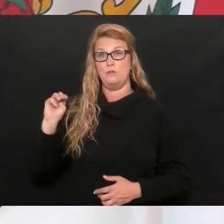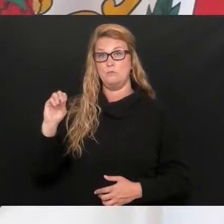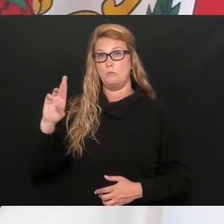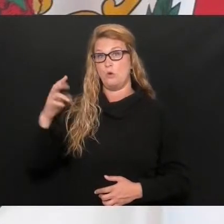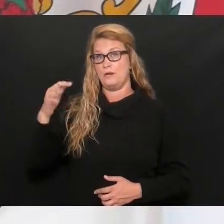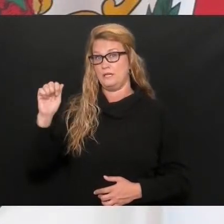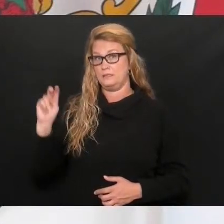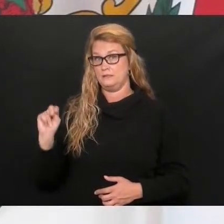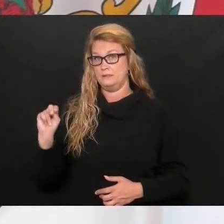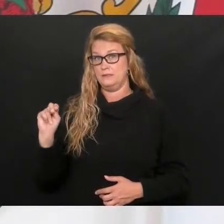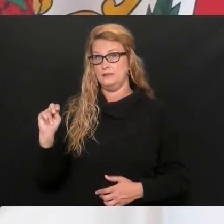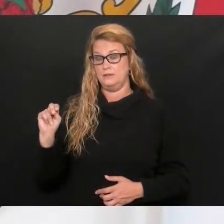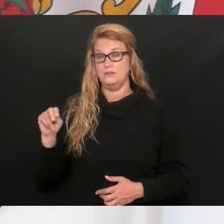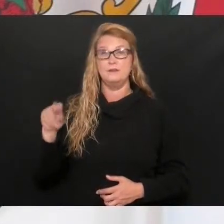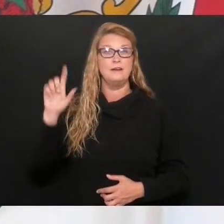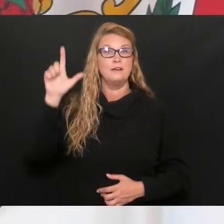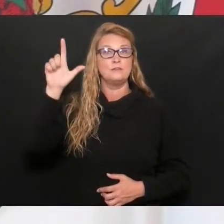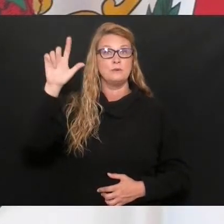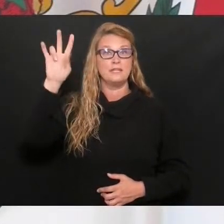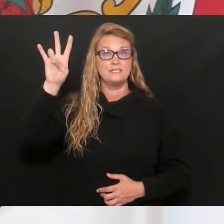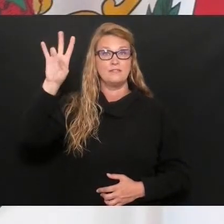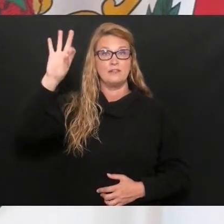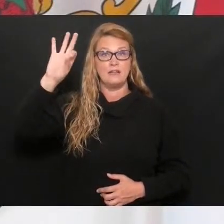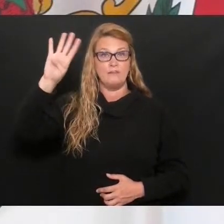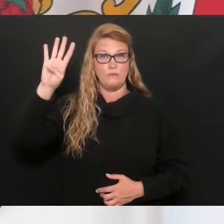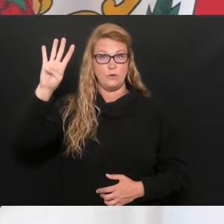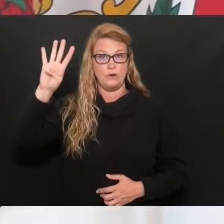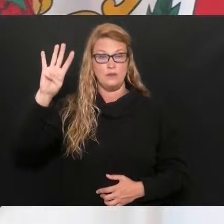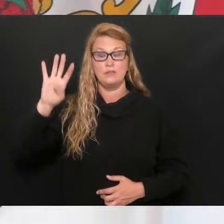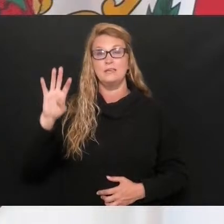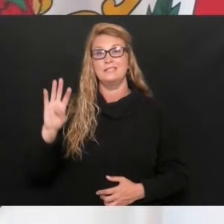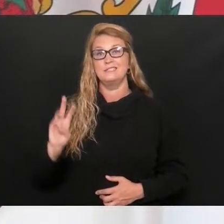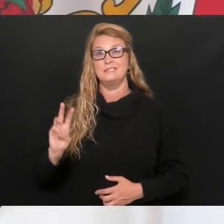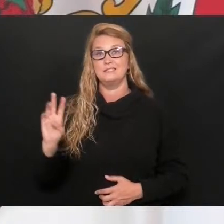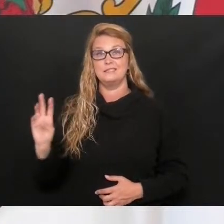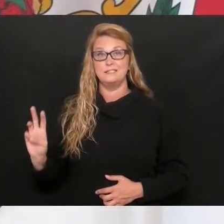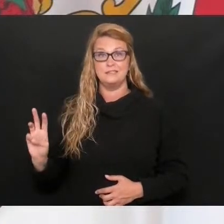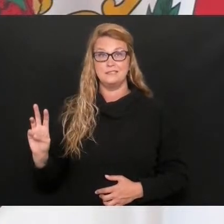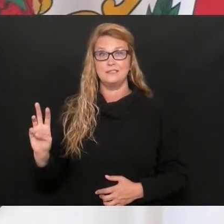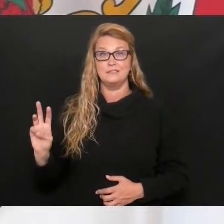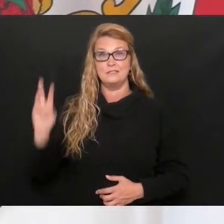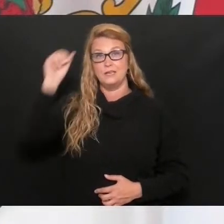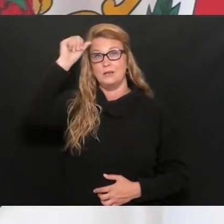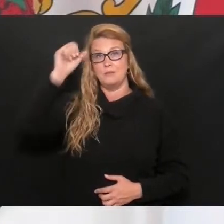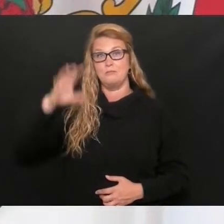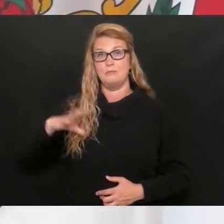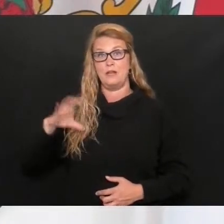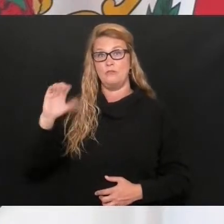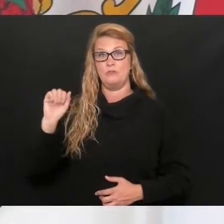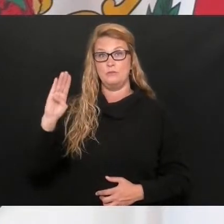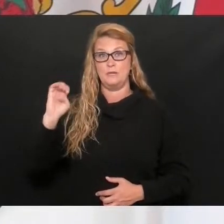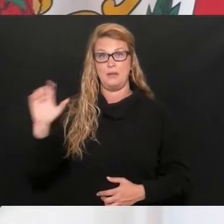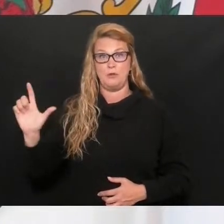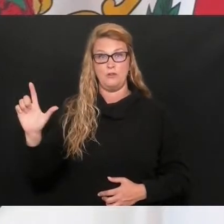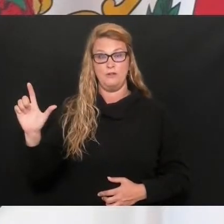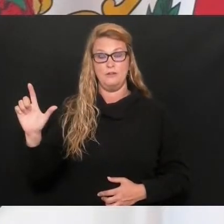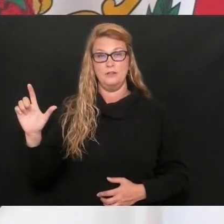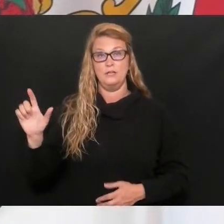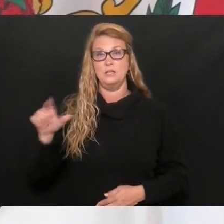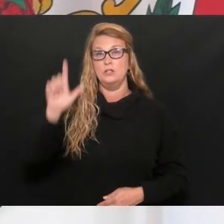County. Our 2,794th death is a 66-year-old male from Cabell County.